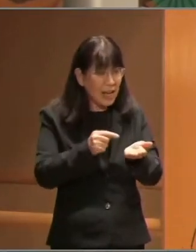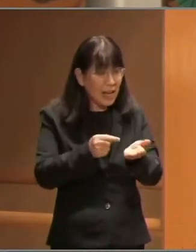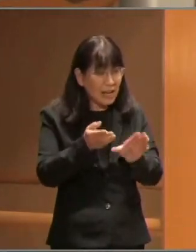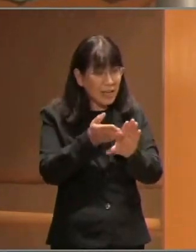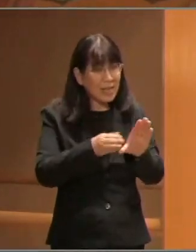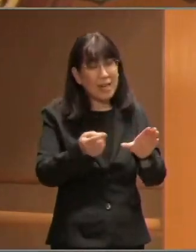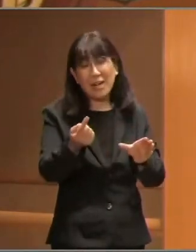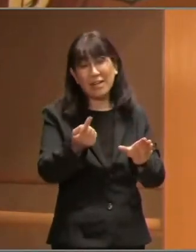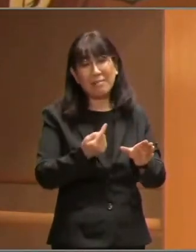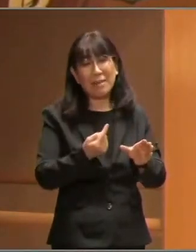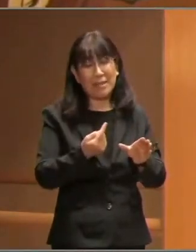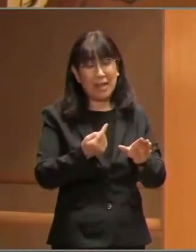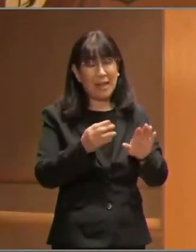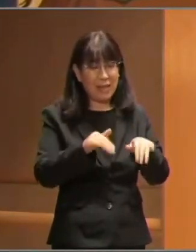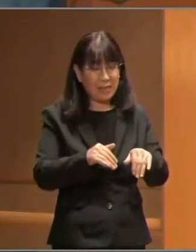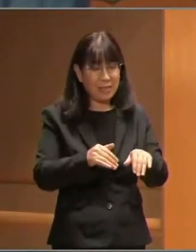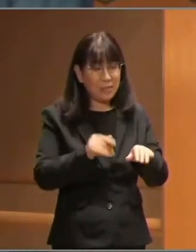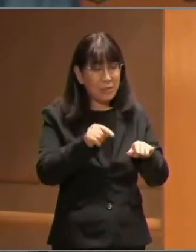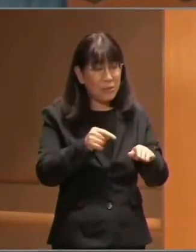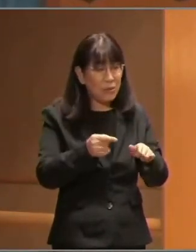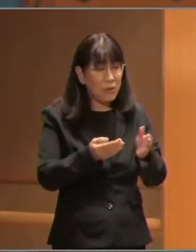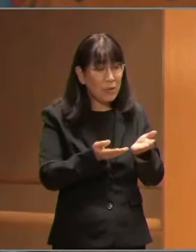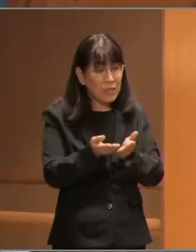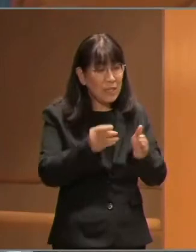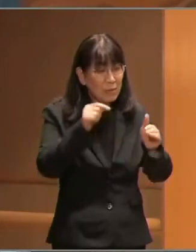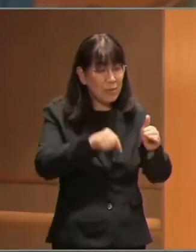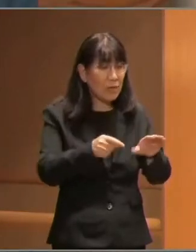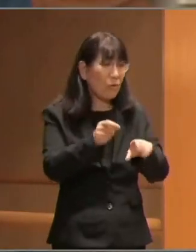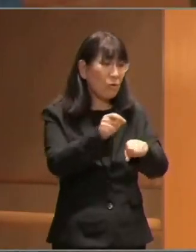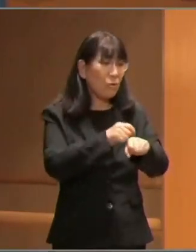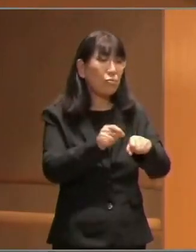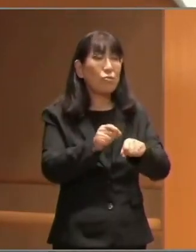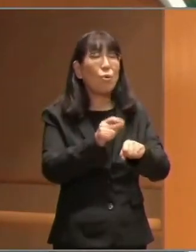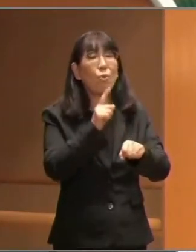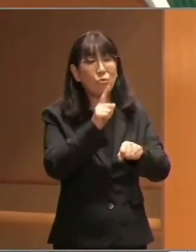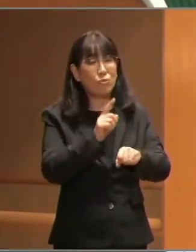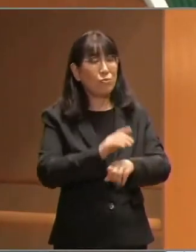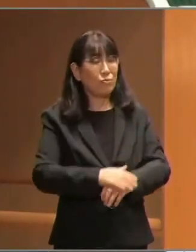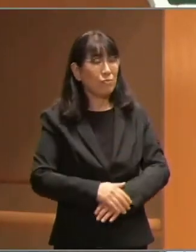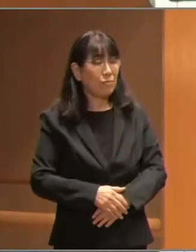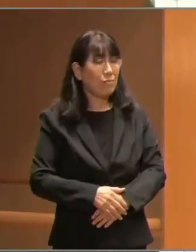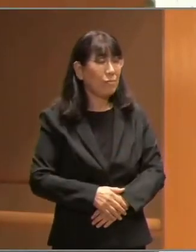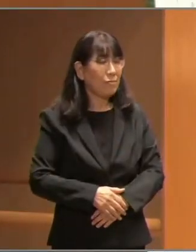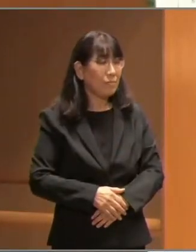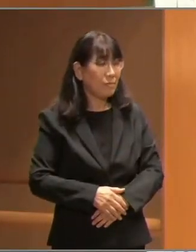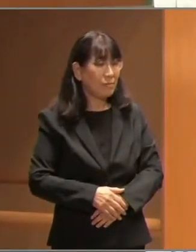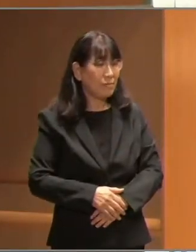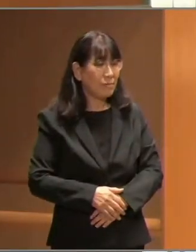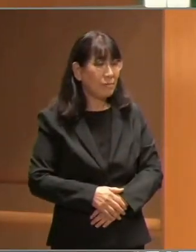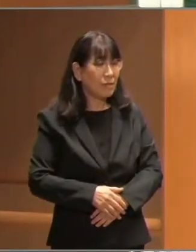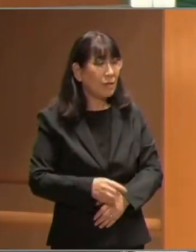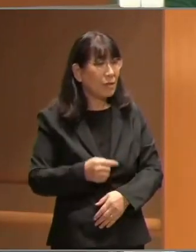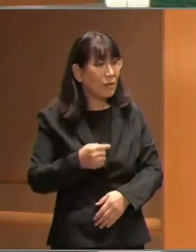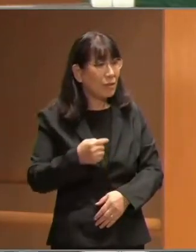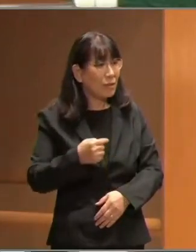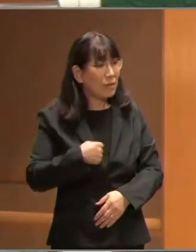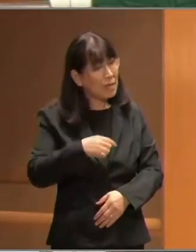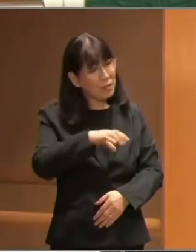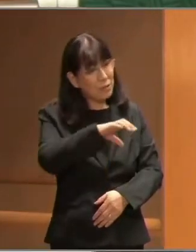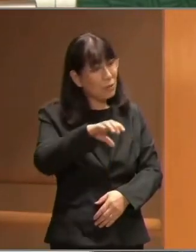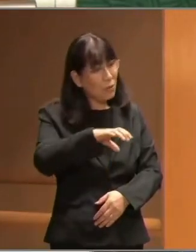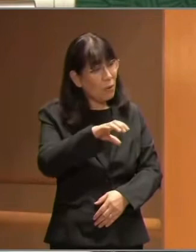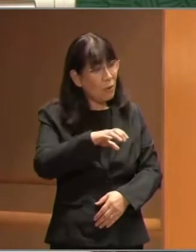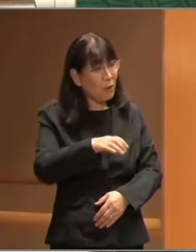So today I have come from Niigata, and there are some features in